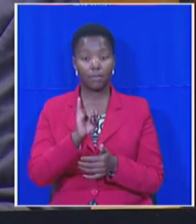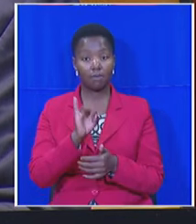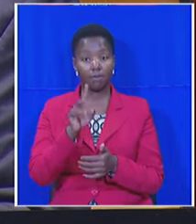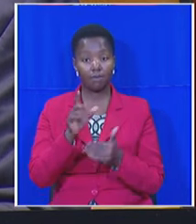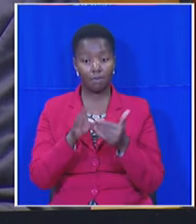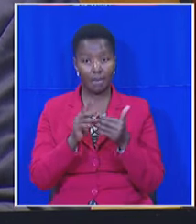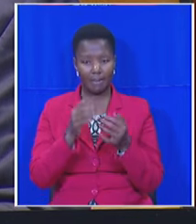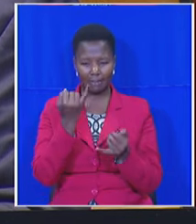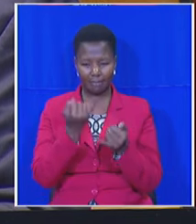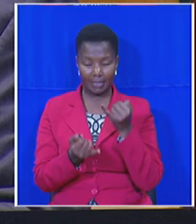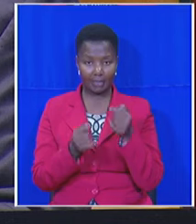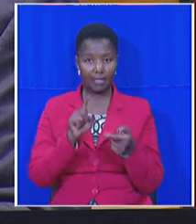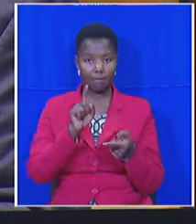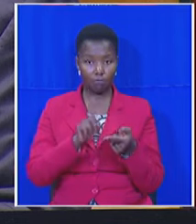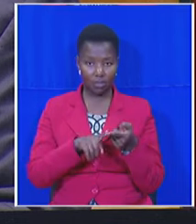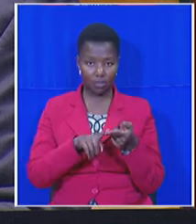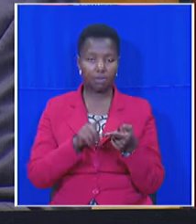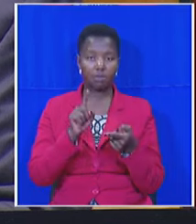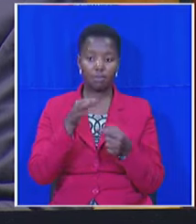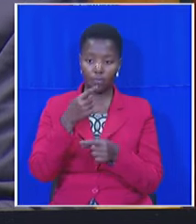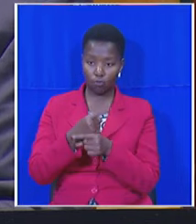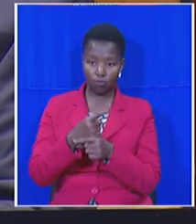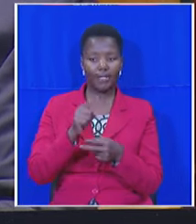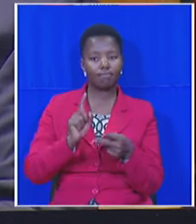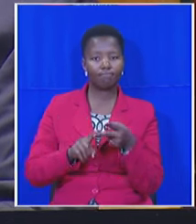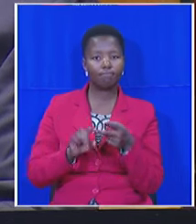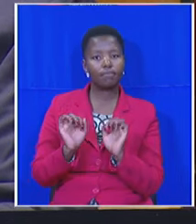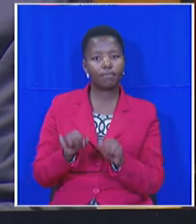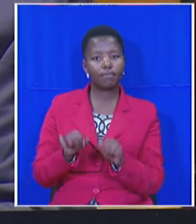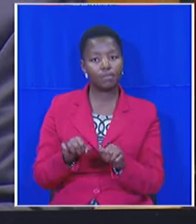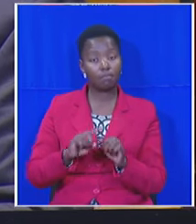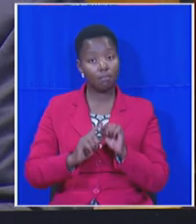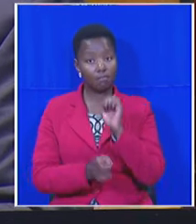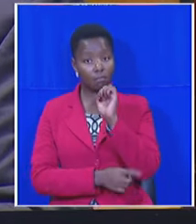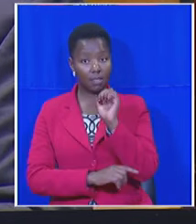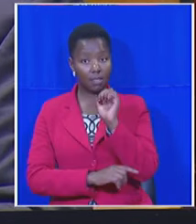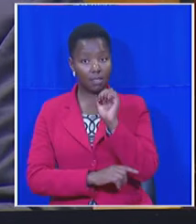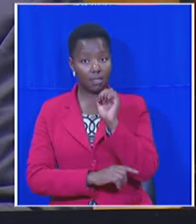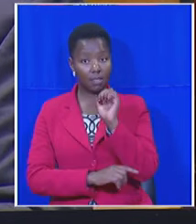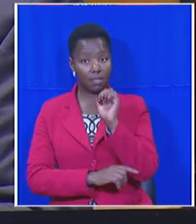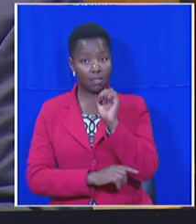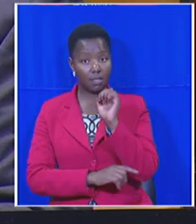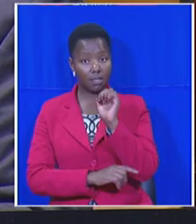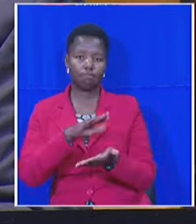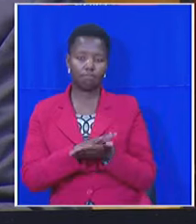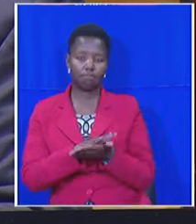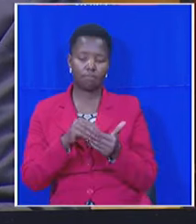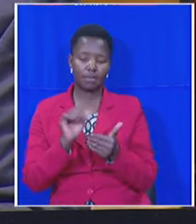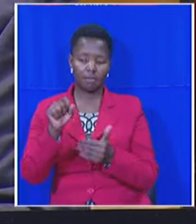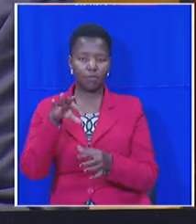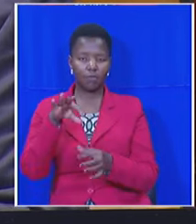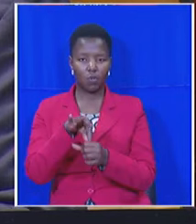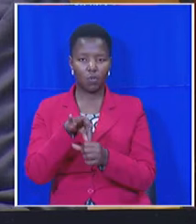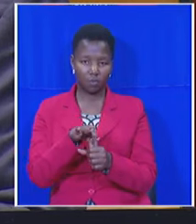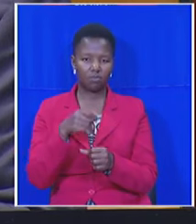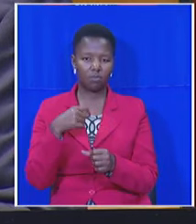inadvertently presses the wrong button, the member may thereafter press the correct button. The last button pressed will be recorded as a member's vote